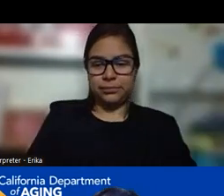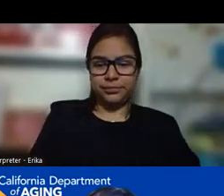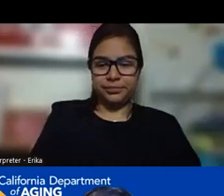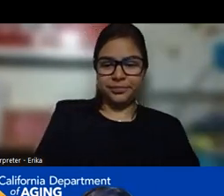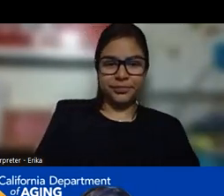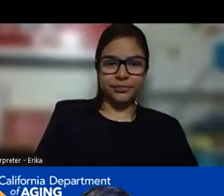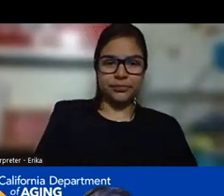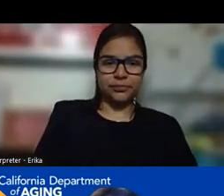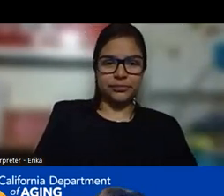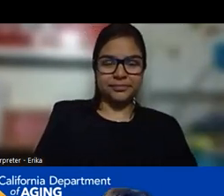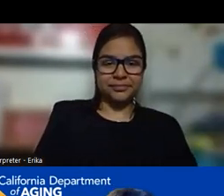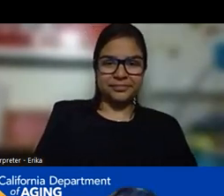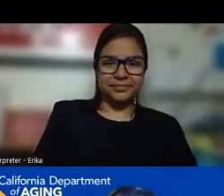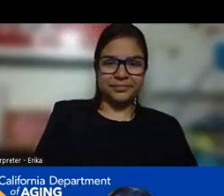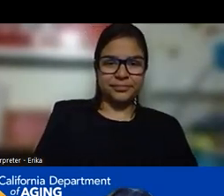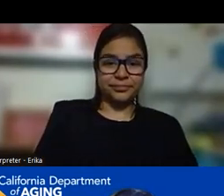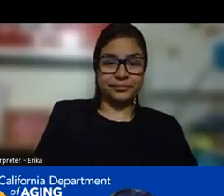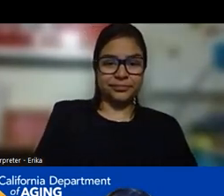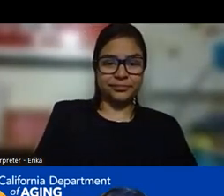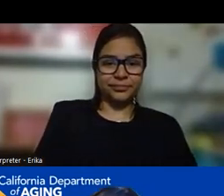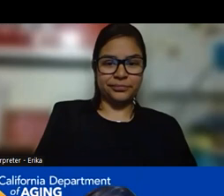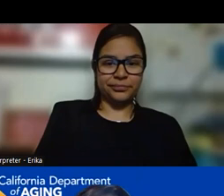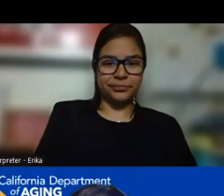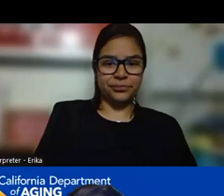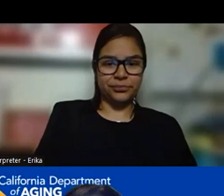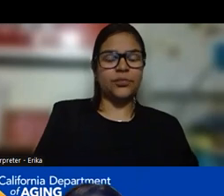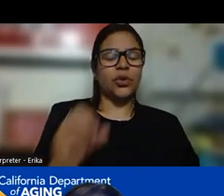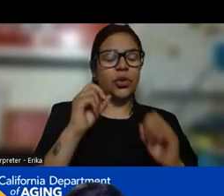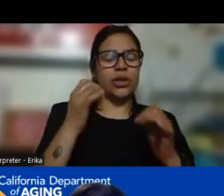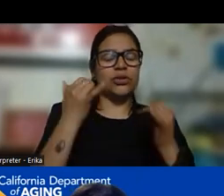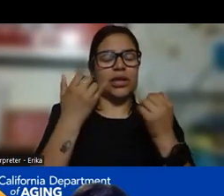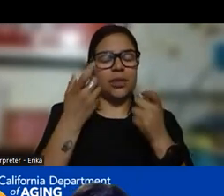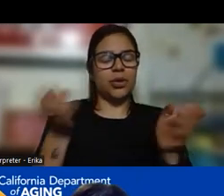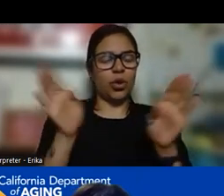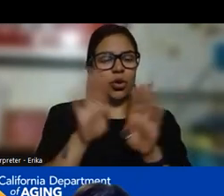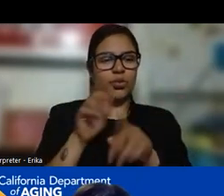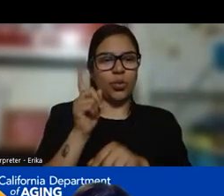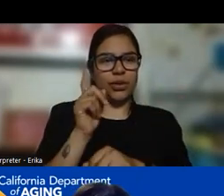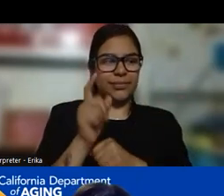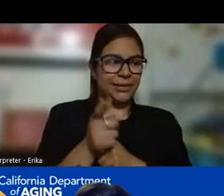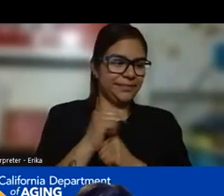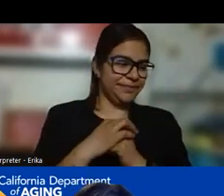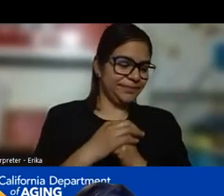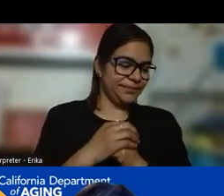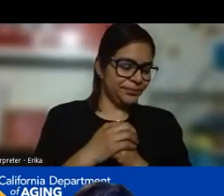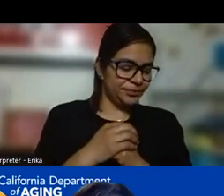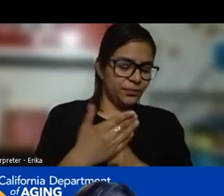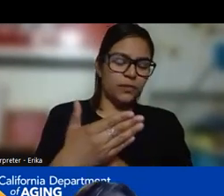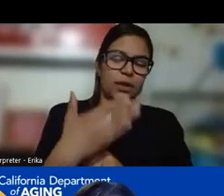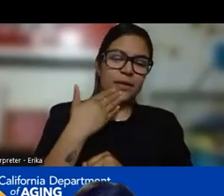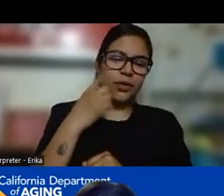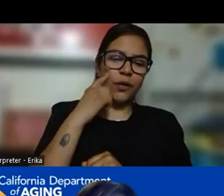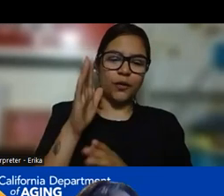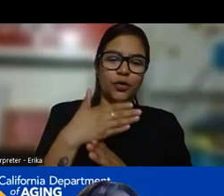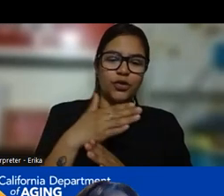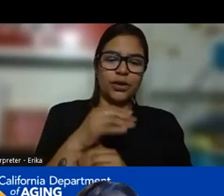No other hands, Marina. Okay, so in closing, I'd like to just wrap up in 1 minute. Thank you, Cheryl Brown, for